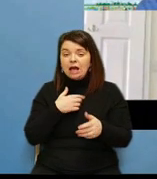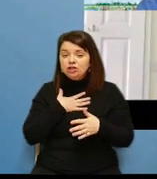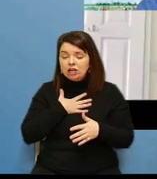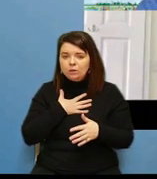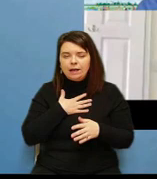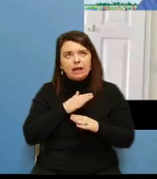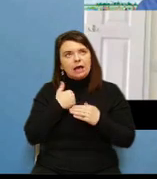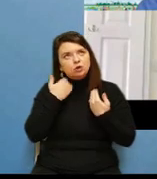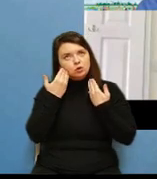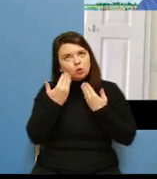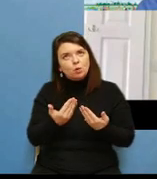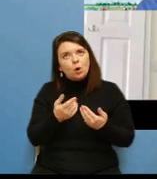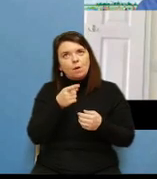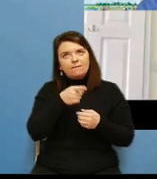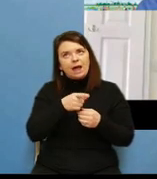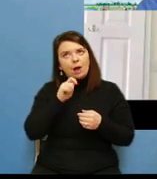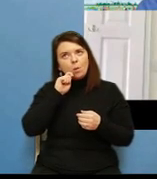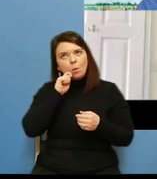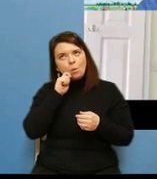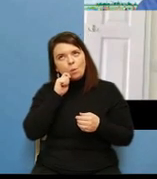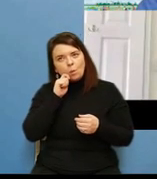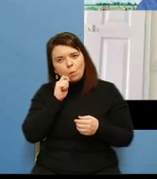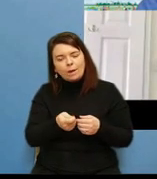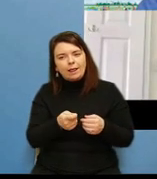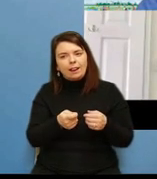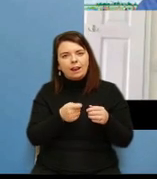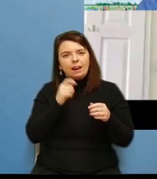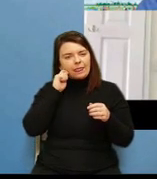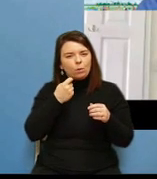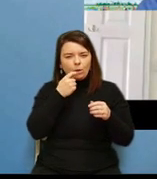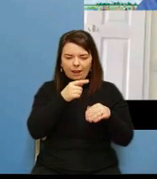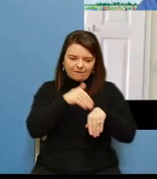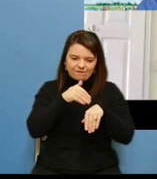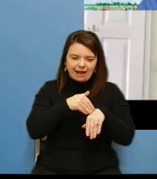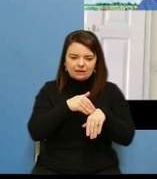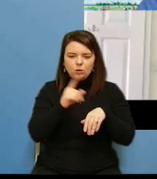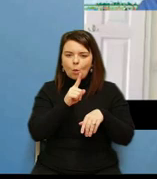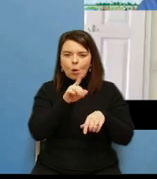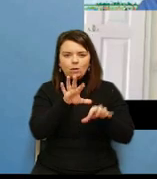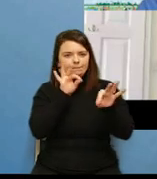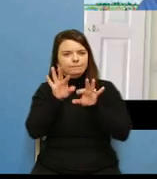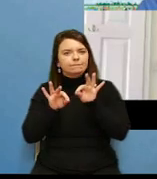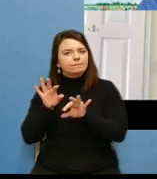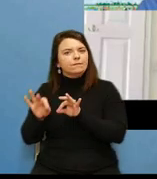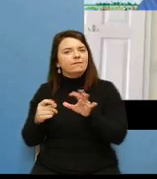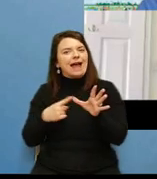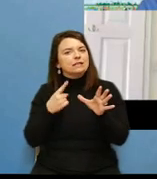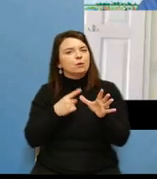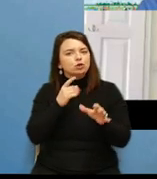practices, and I genuinely don't know whether that has any bearing on the selection of